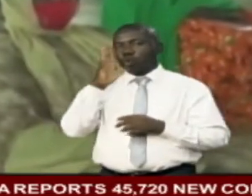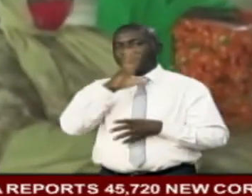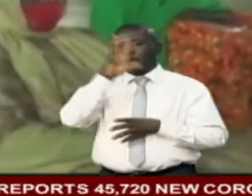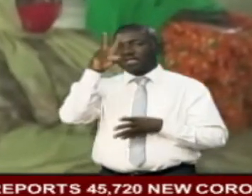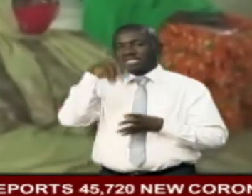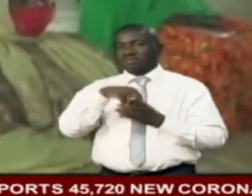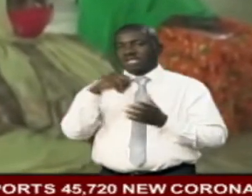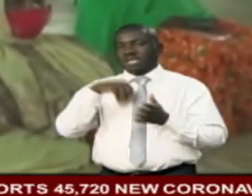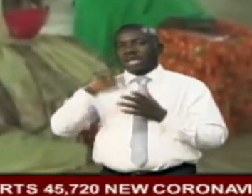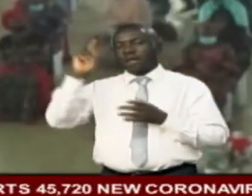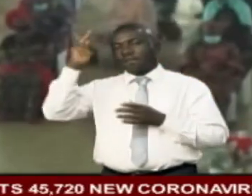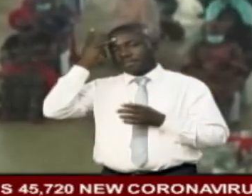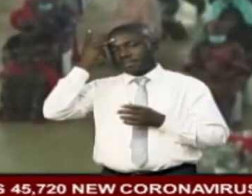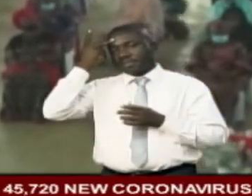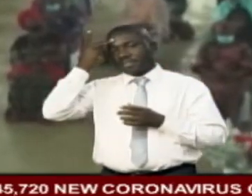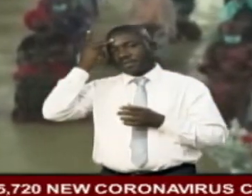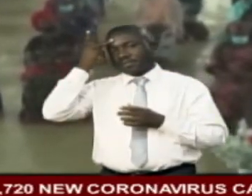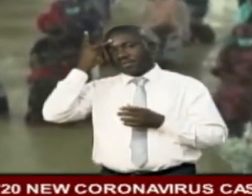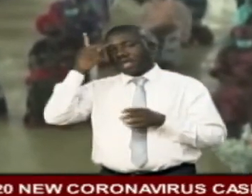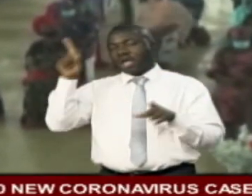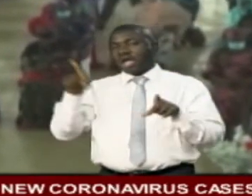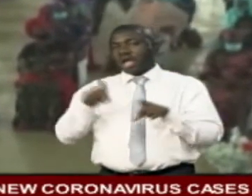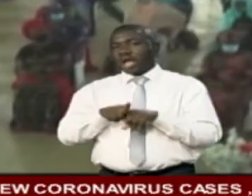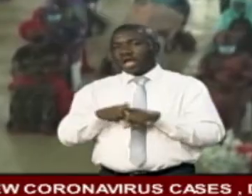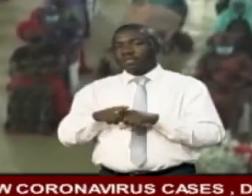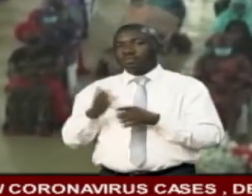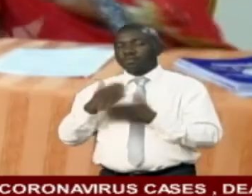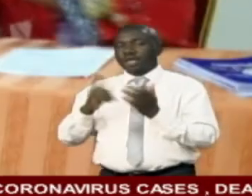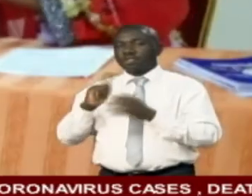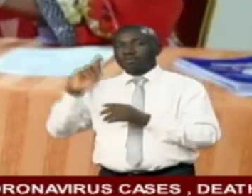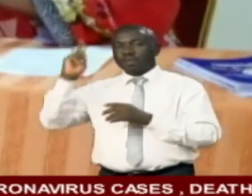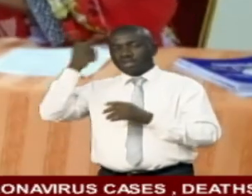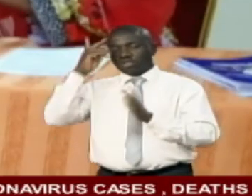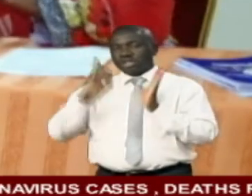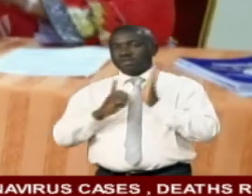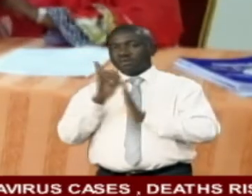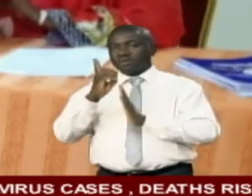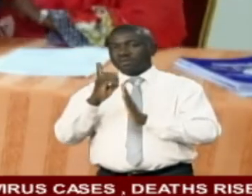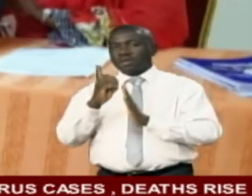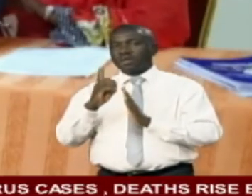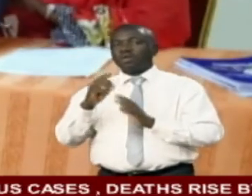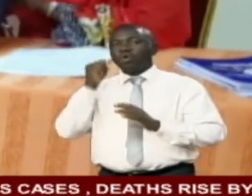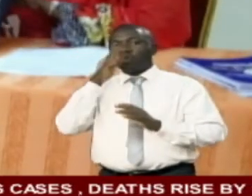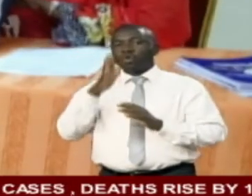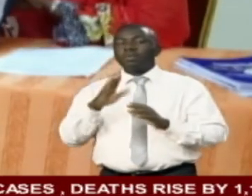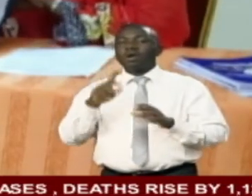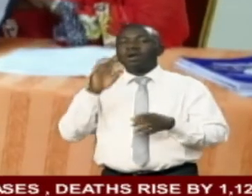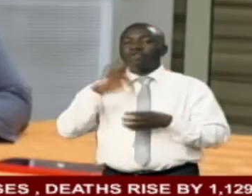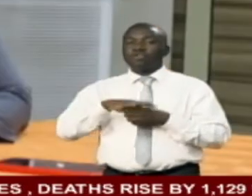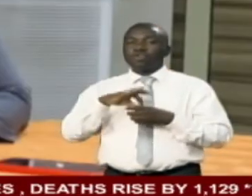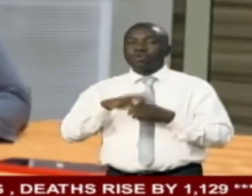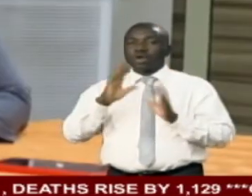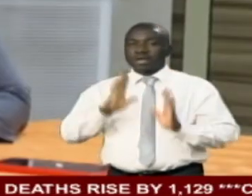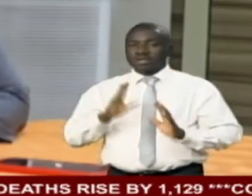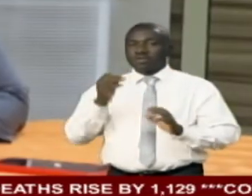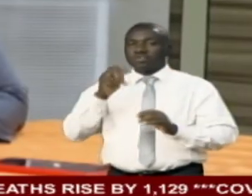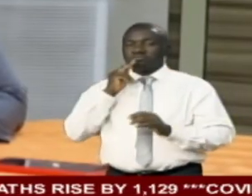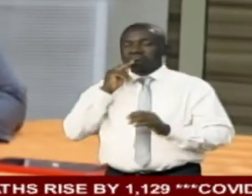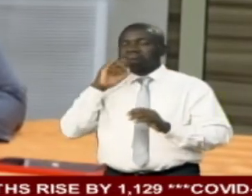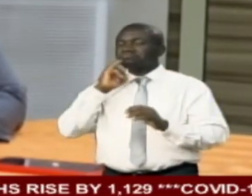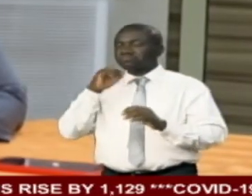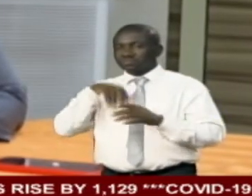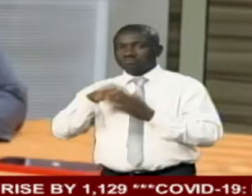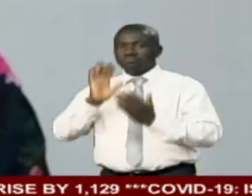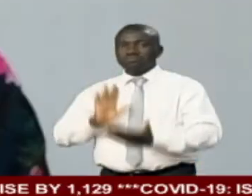politics. As agents of economic and political development, the League of Women Voters of Nigeria is in the forefront